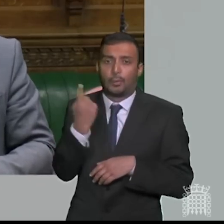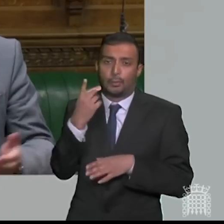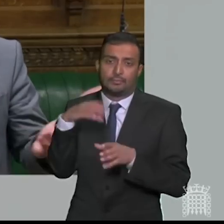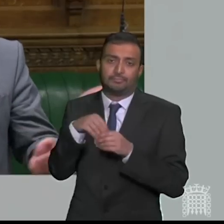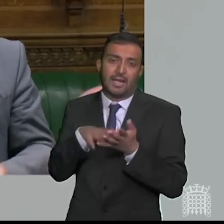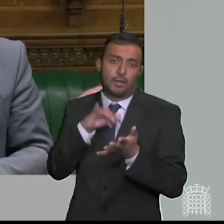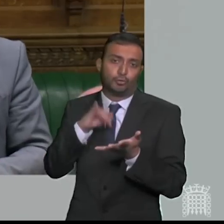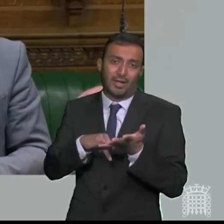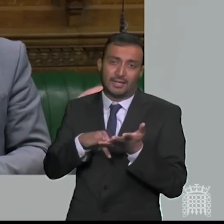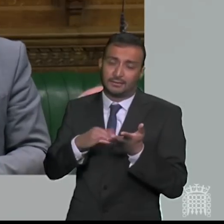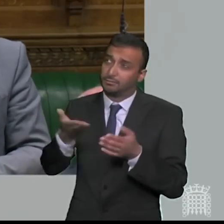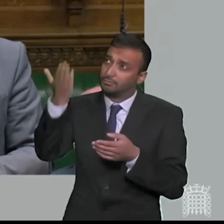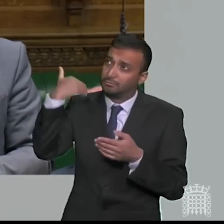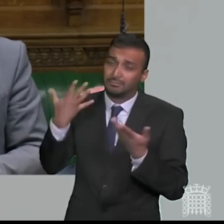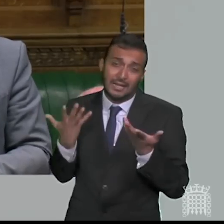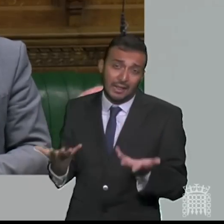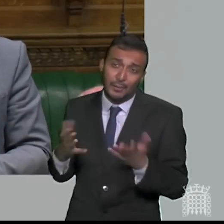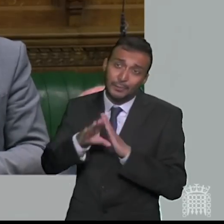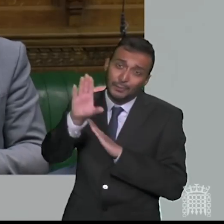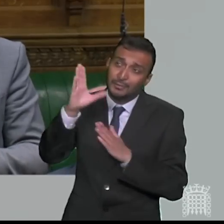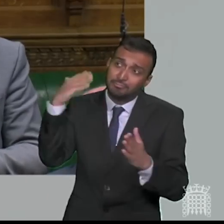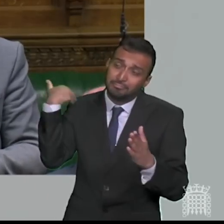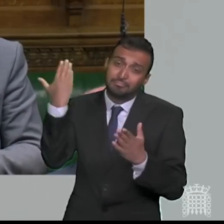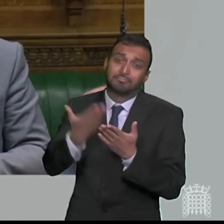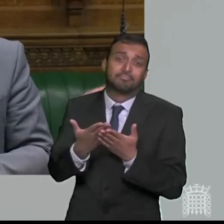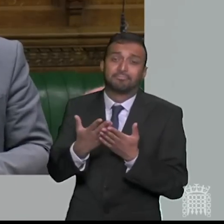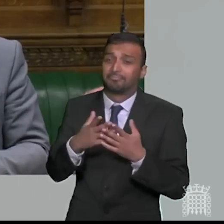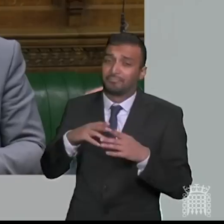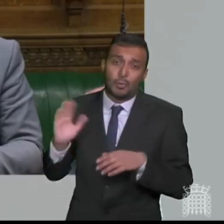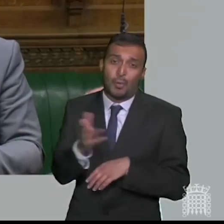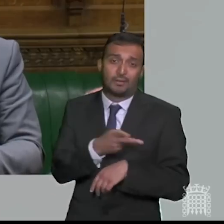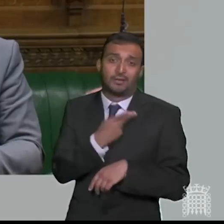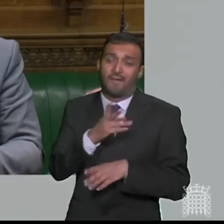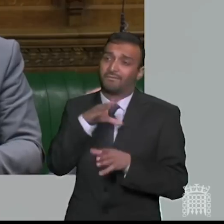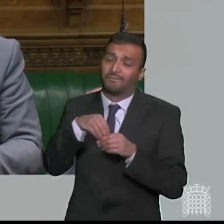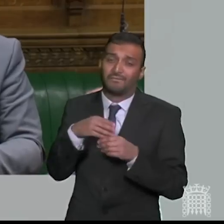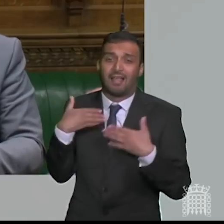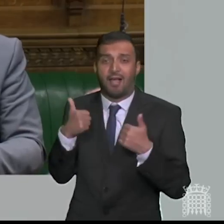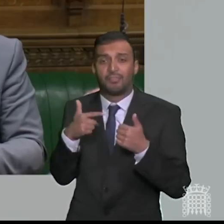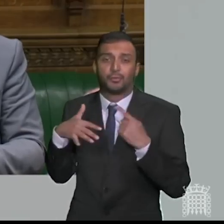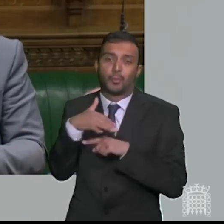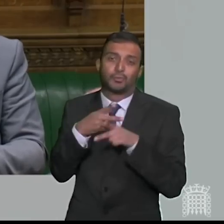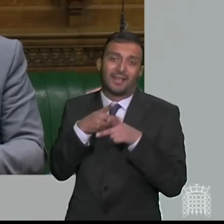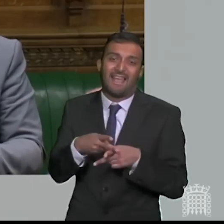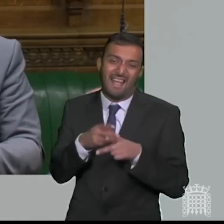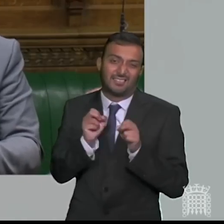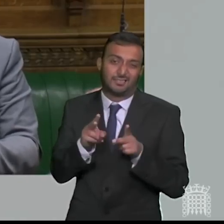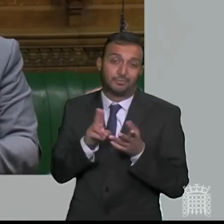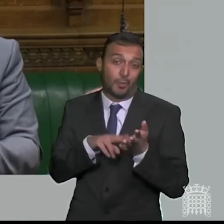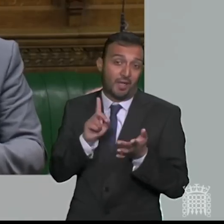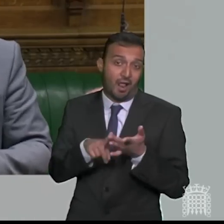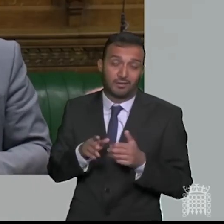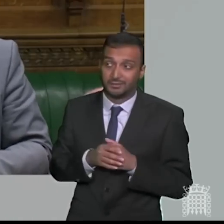NHS, including our staff in the health and social care system in Northern Ireland. Mr. Speaker, in Northern